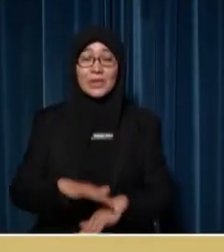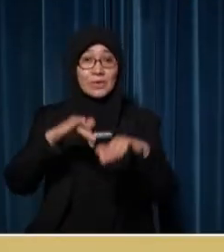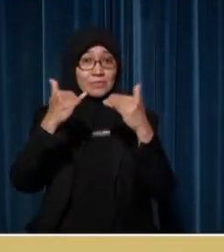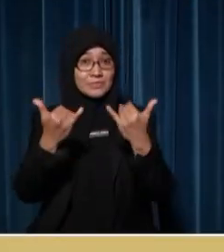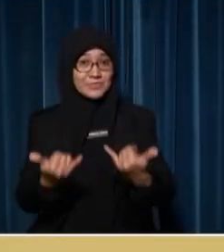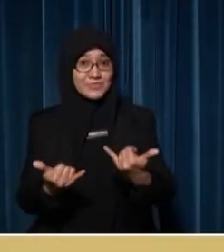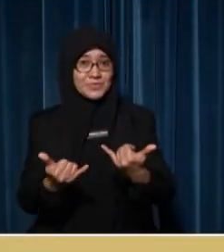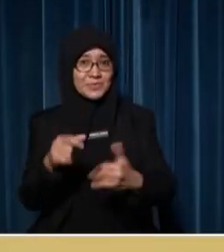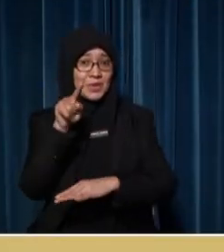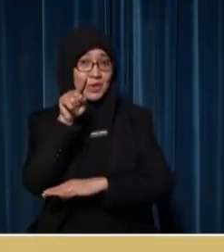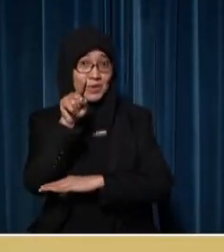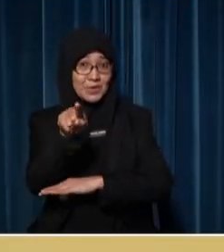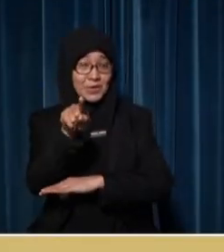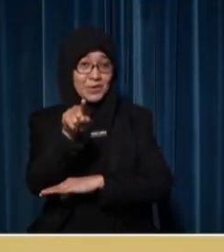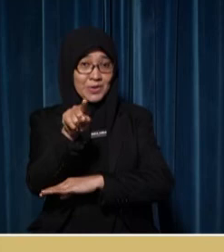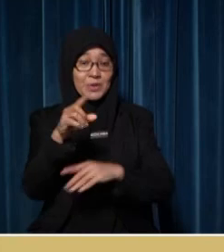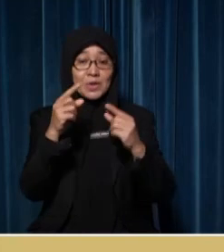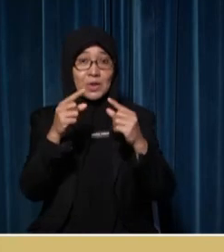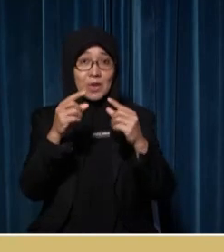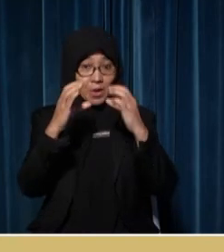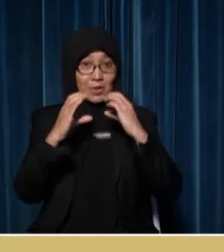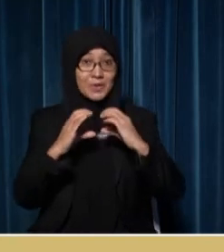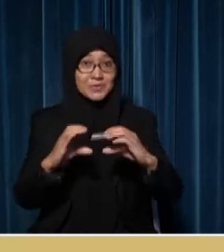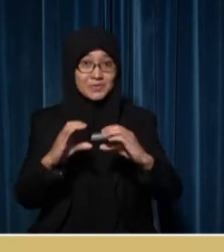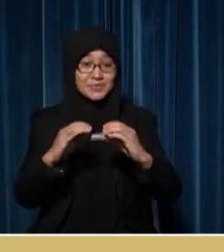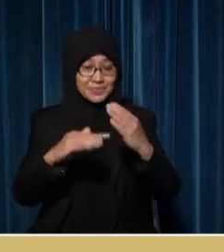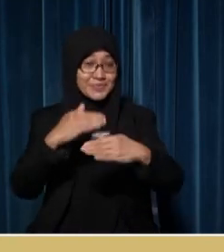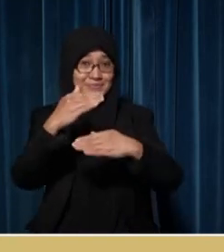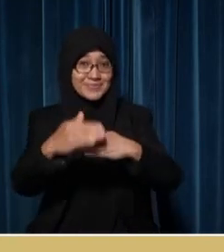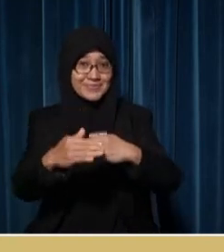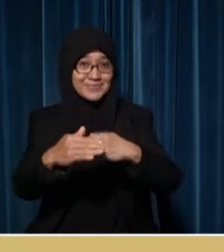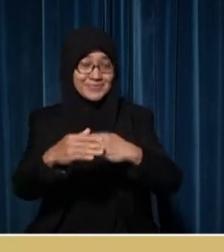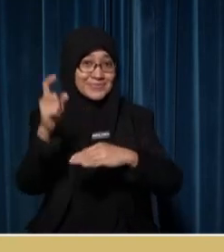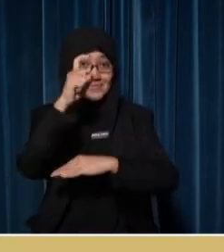Now it's your turn to try the next question.